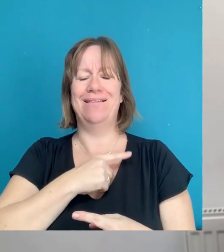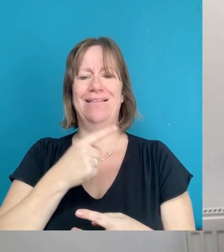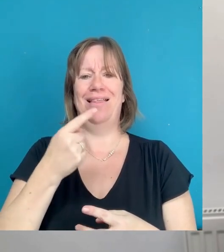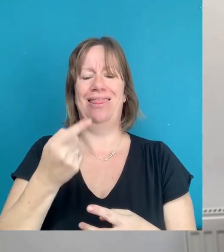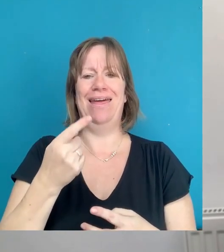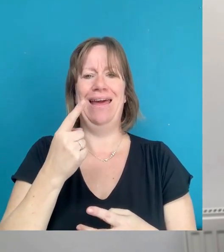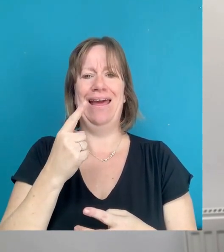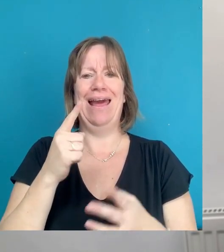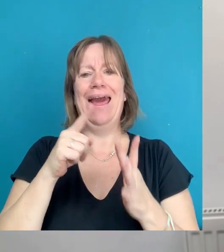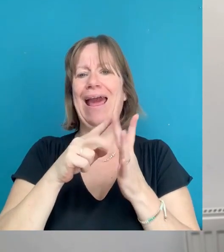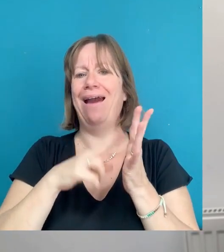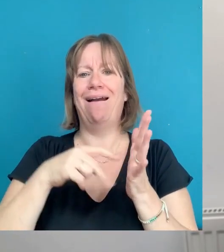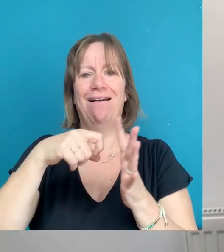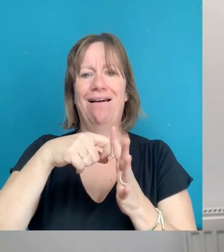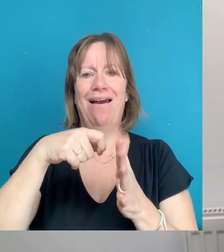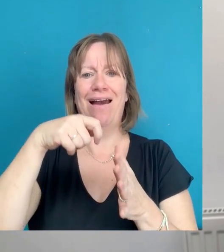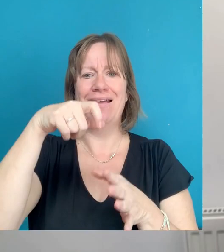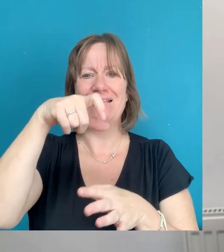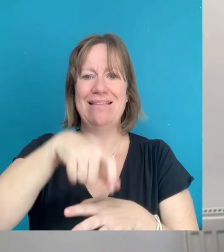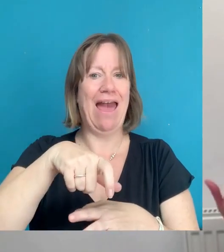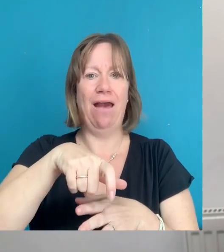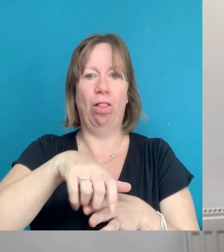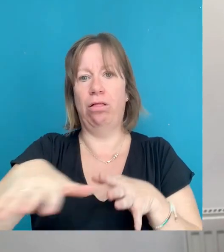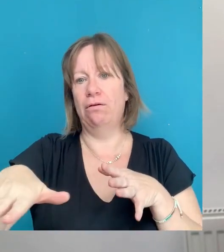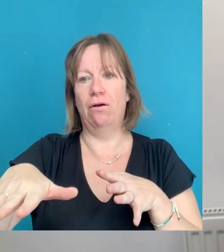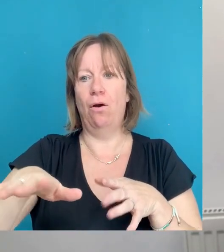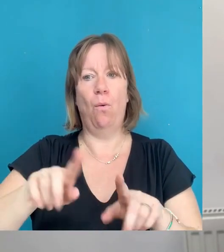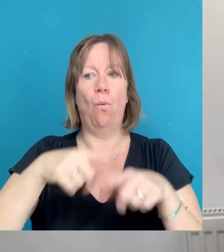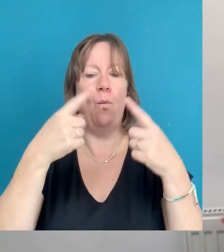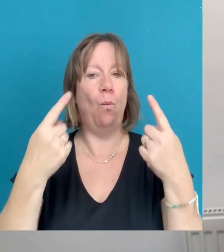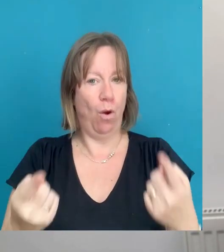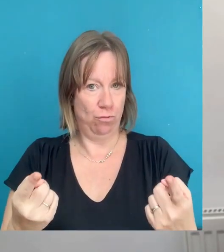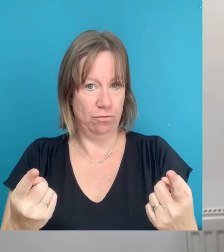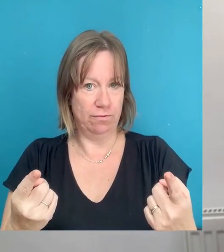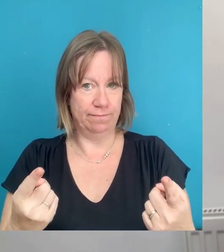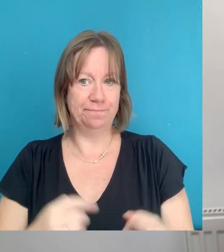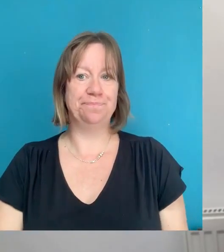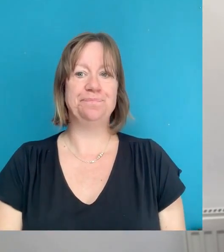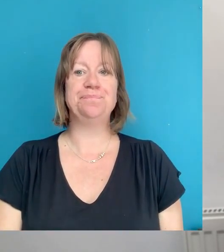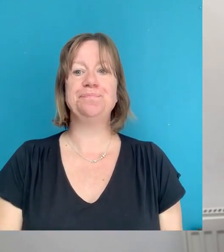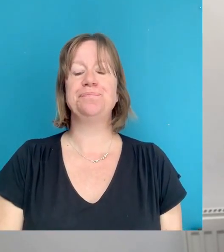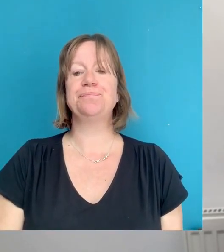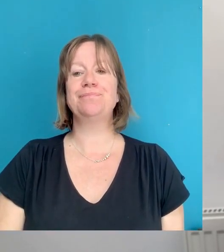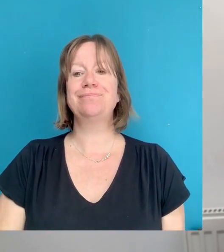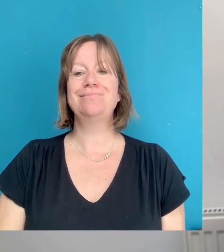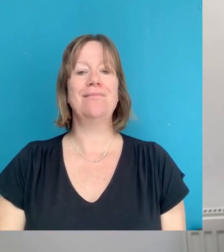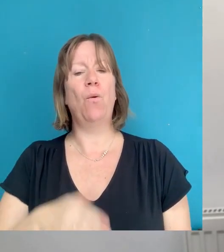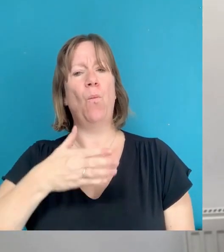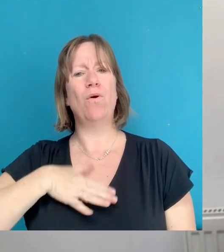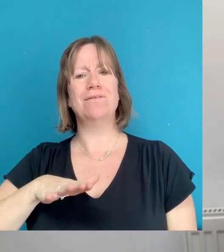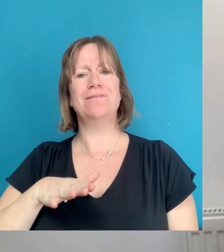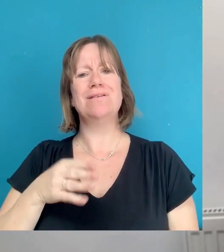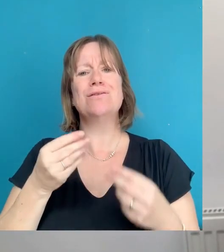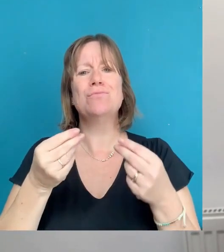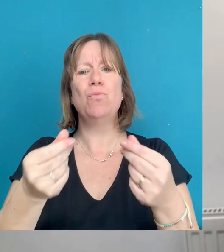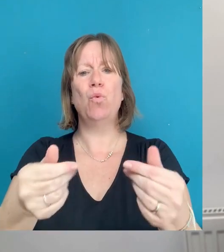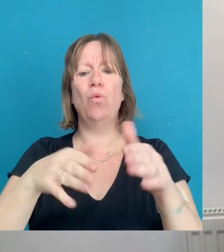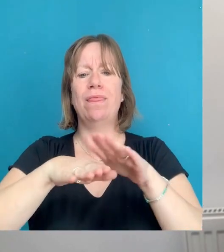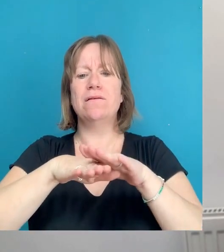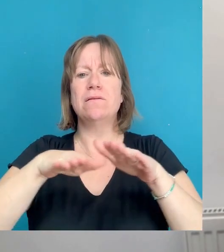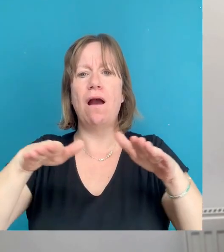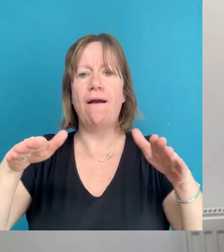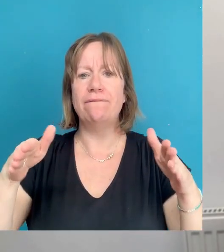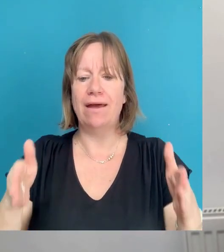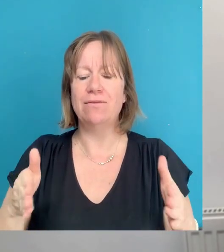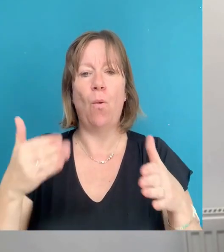tends to repelling just down the tinfoil. Cover it at the front and tape it at the back, and that gives you a